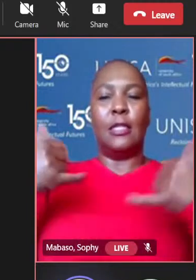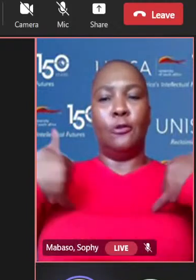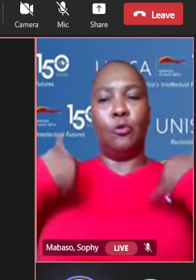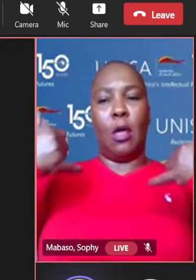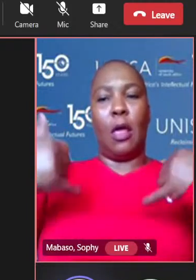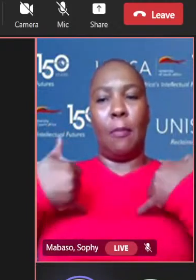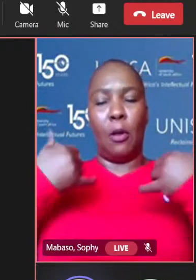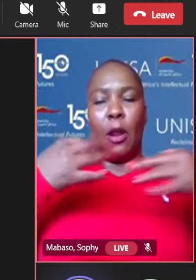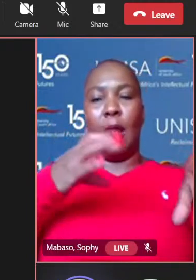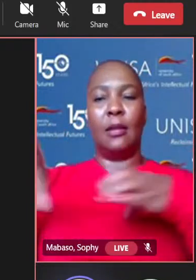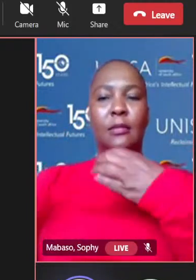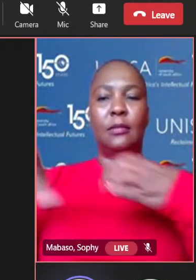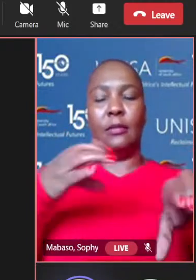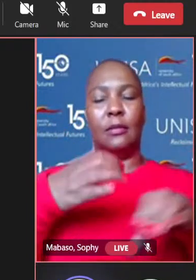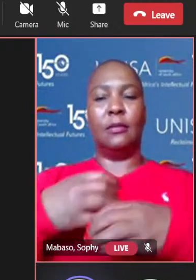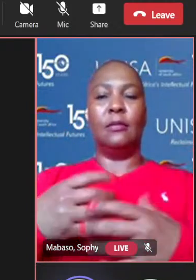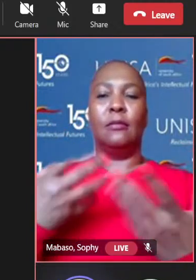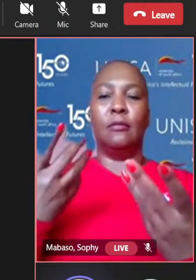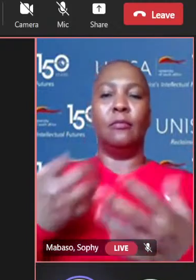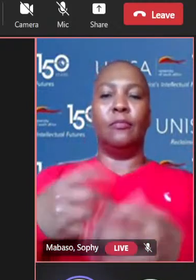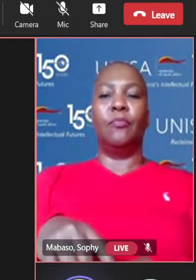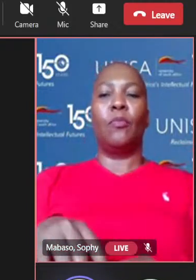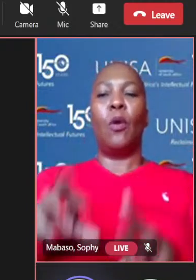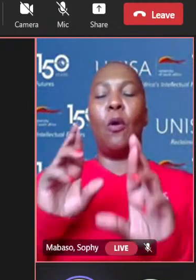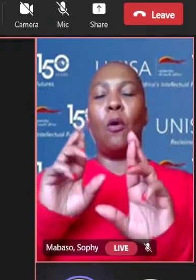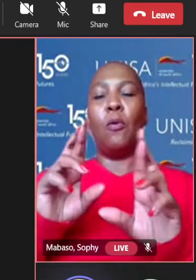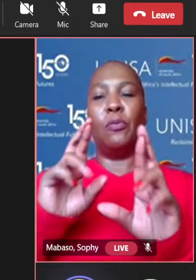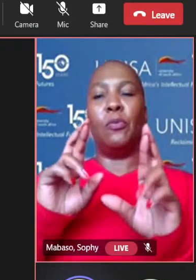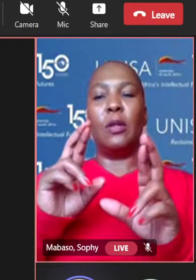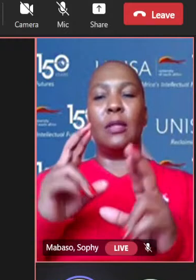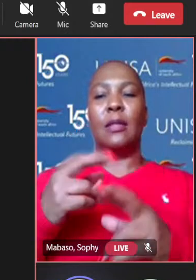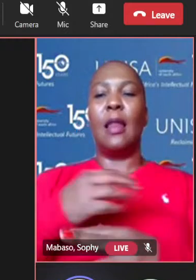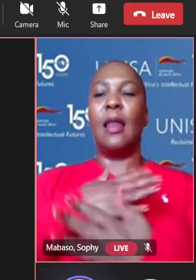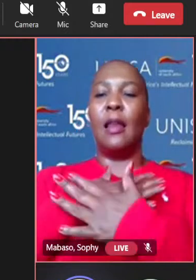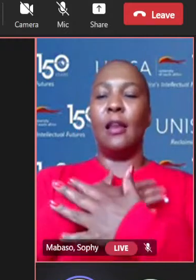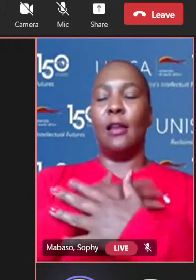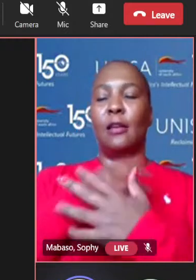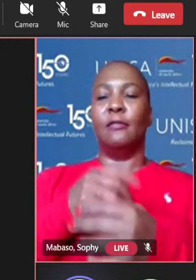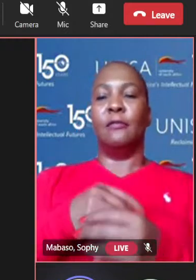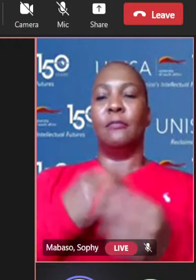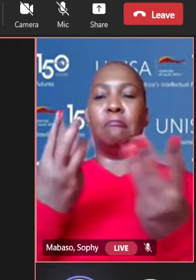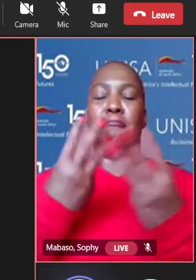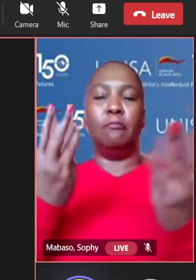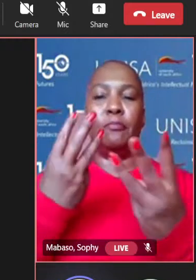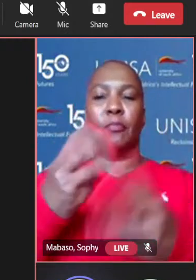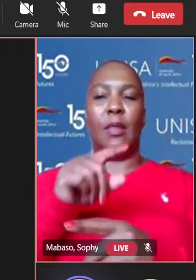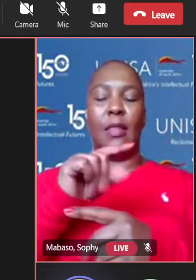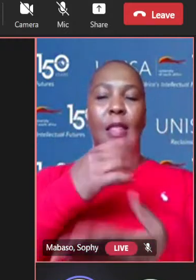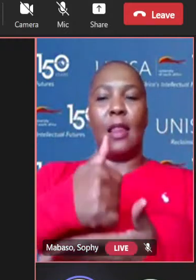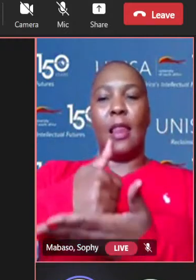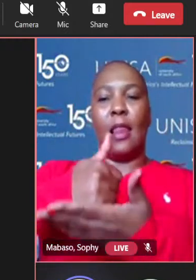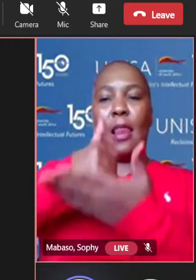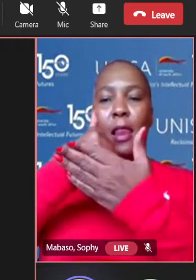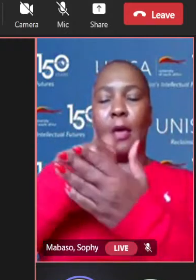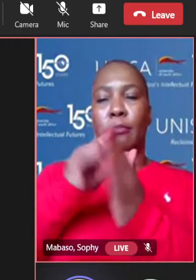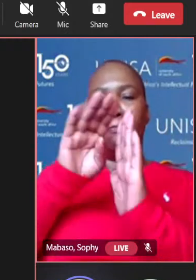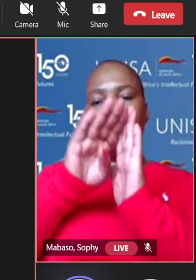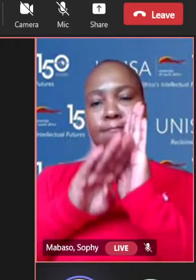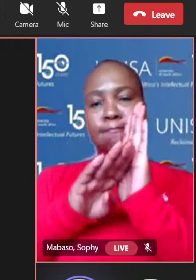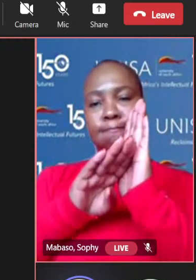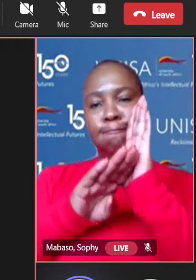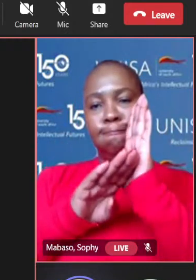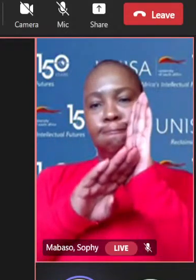activities. So hobbies, spending time with loved ones, because these will also help you reduce stress and maintain